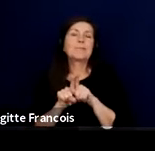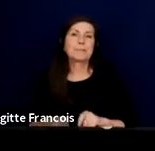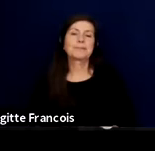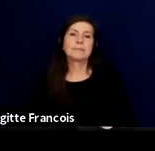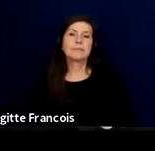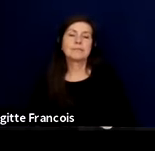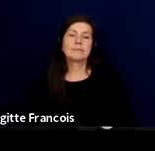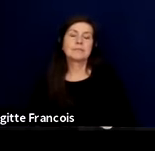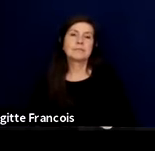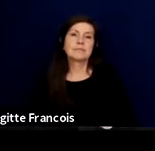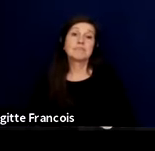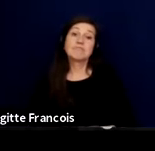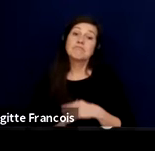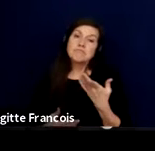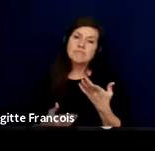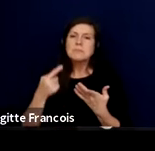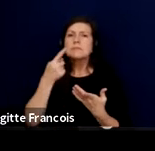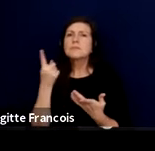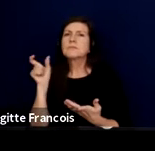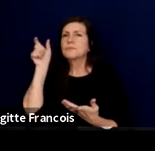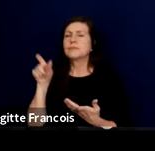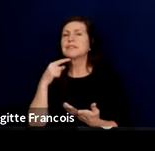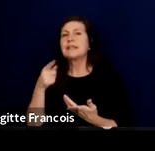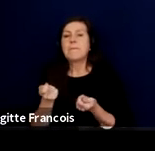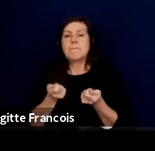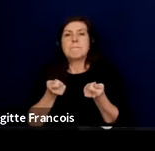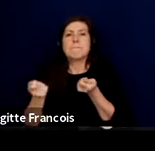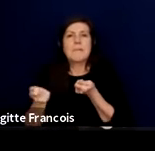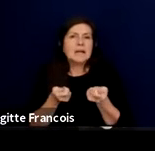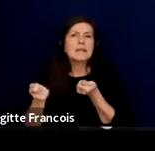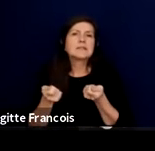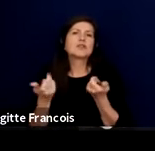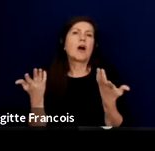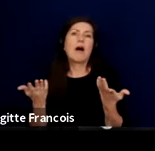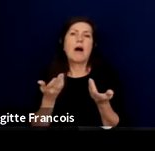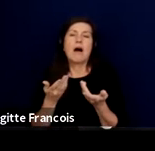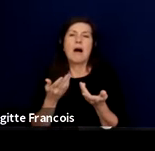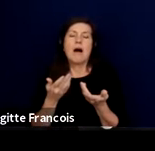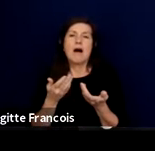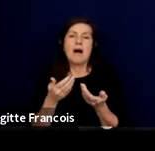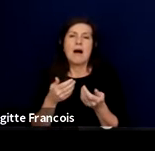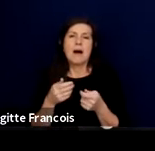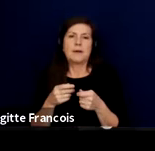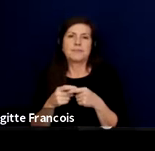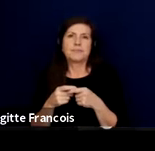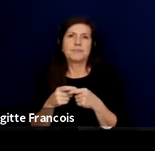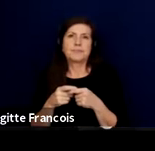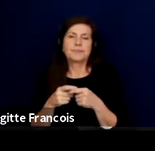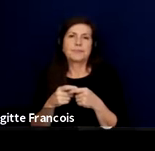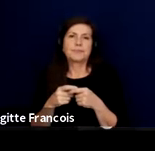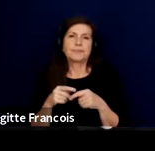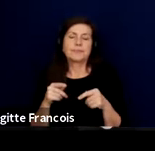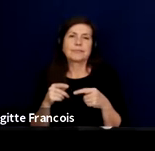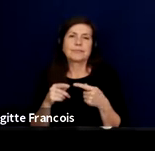it management or administration, something like this? Yeah, but it's for different, it's different areas.